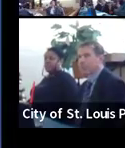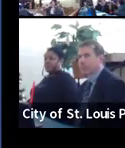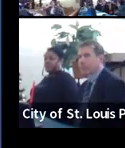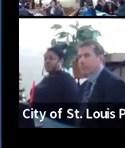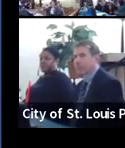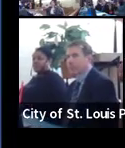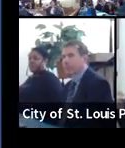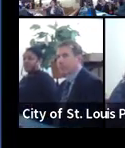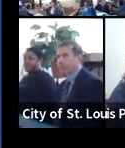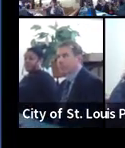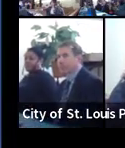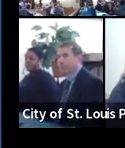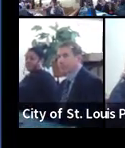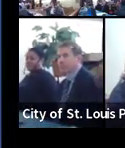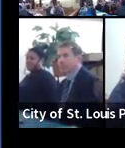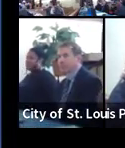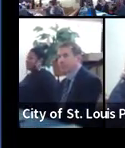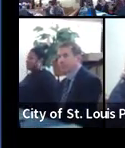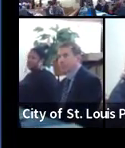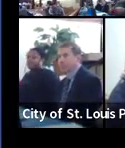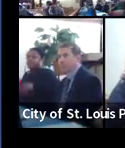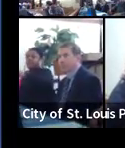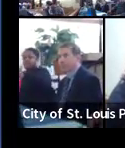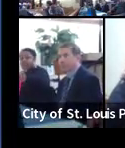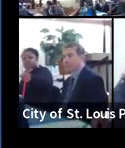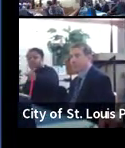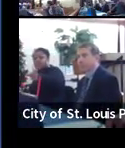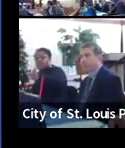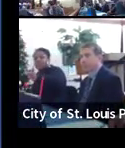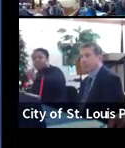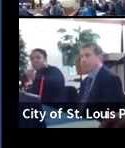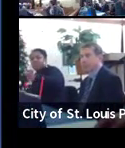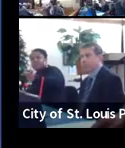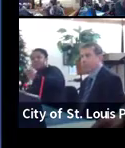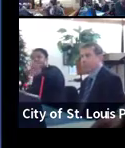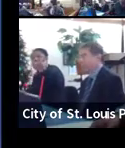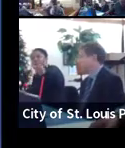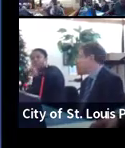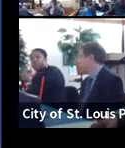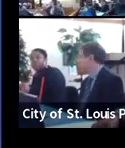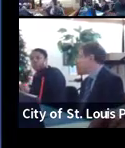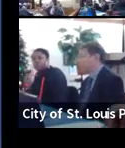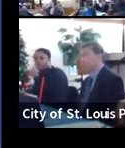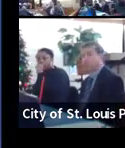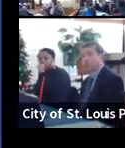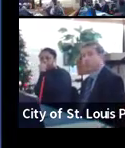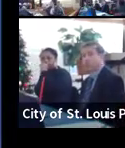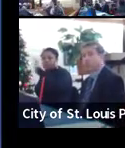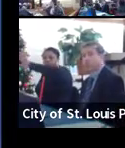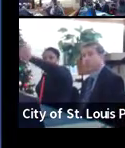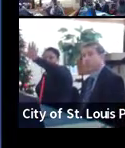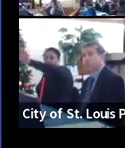Thank you, Leslie, Emily, thank you, everyone for being part of the planning process. As you heard,